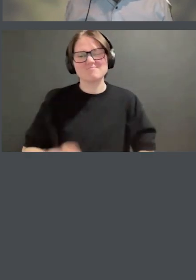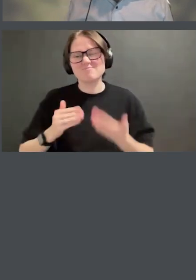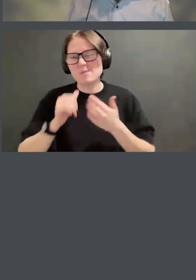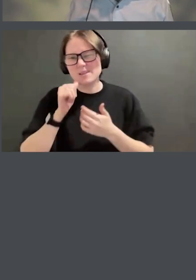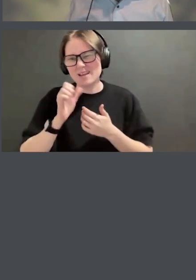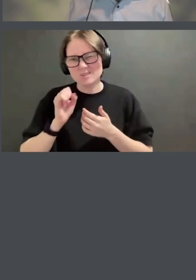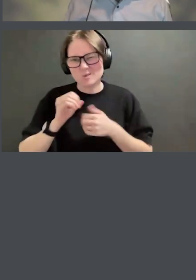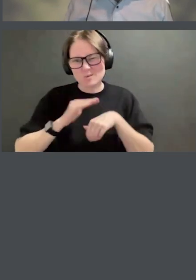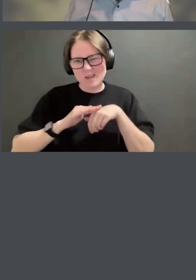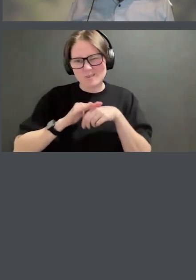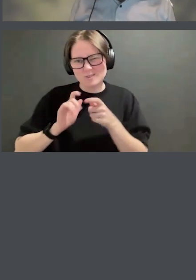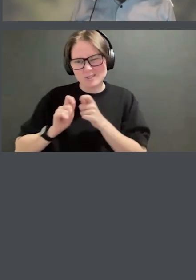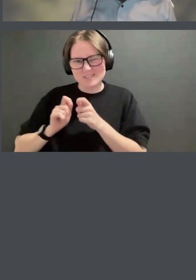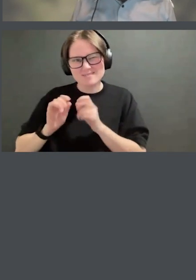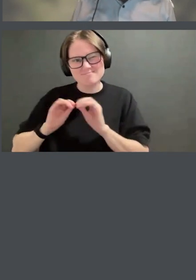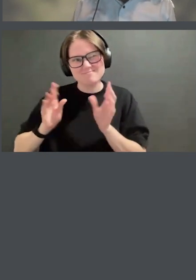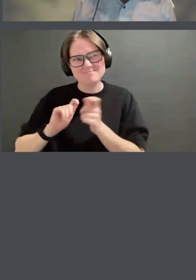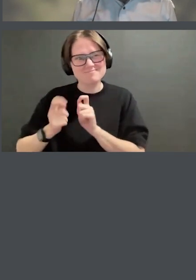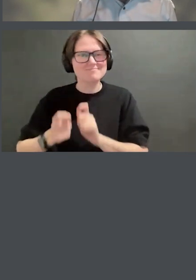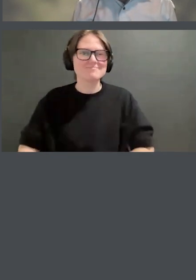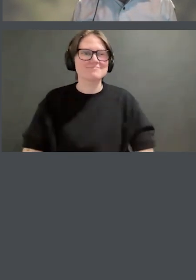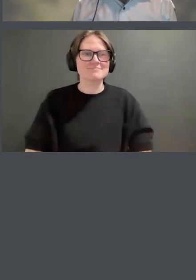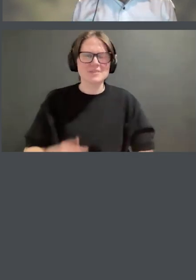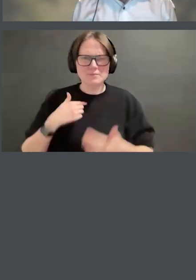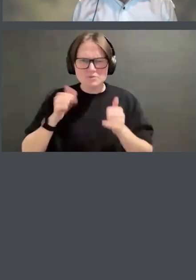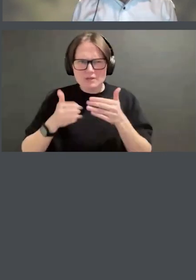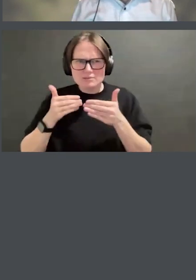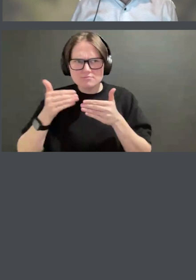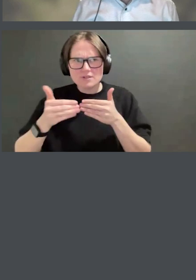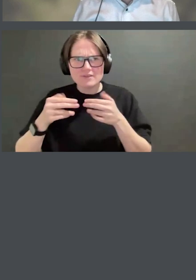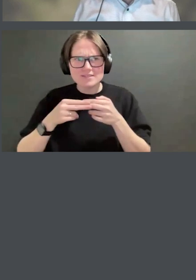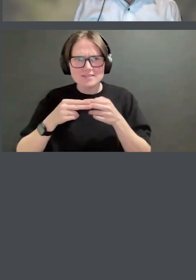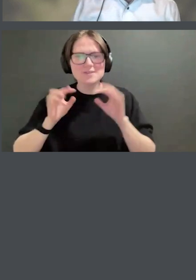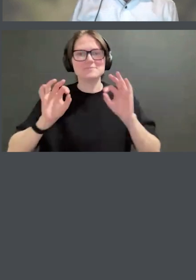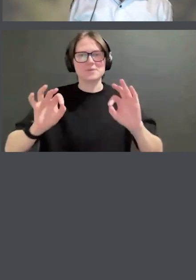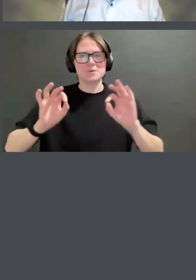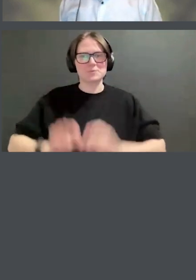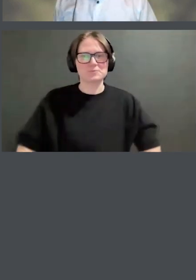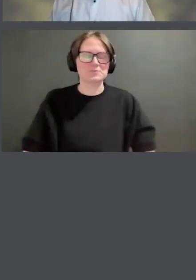subtle. And I'm trying to advance the slides. Here we go.